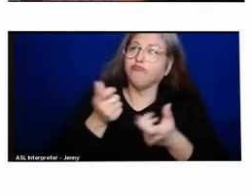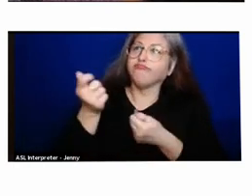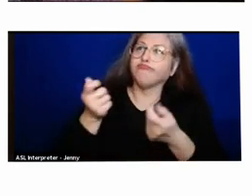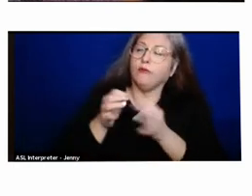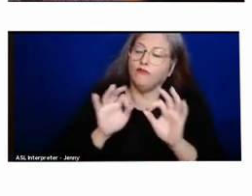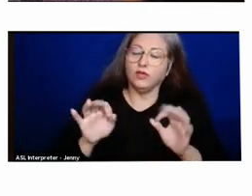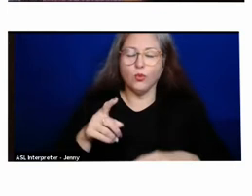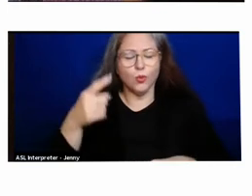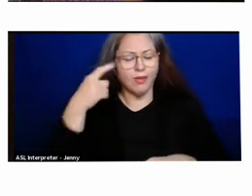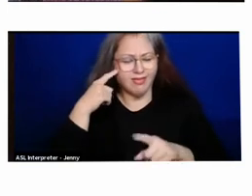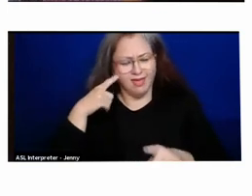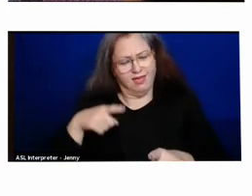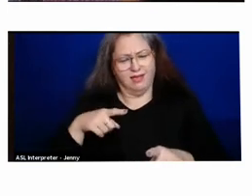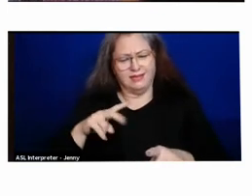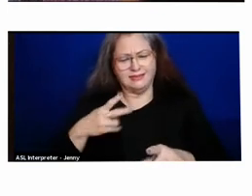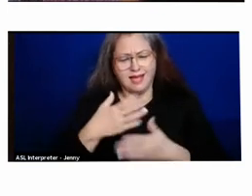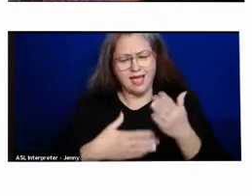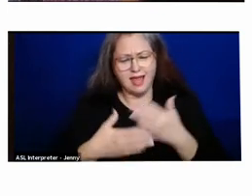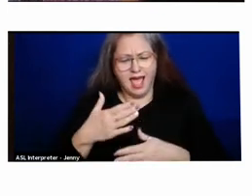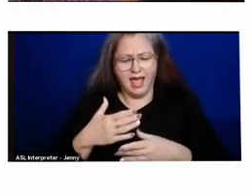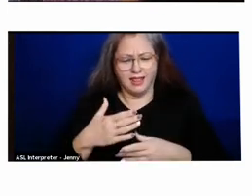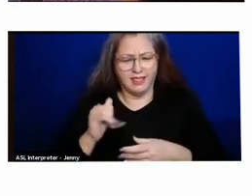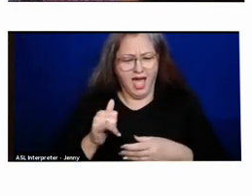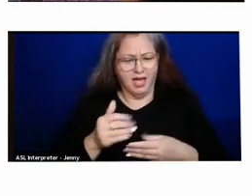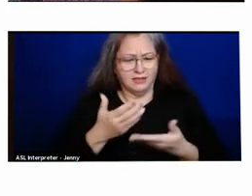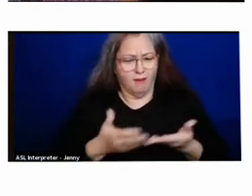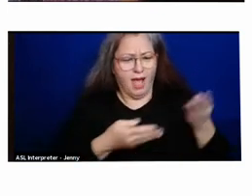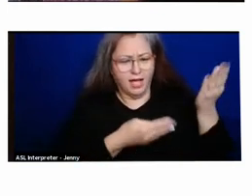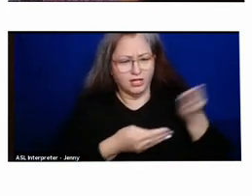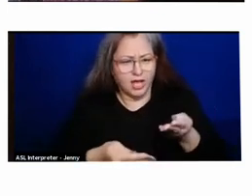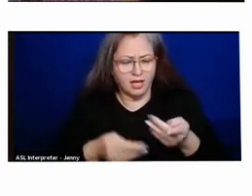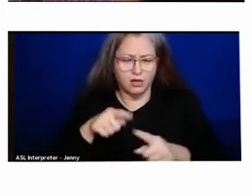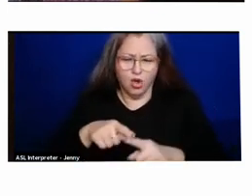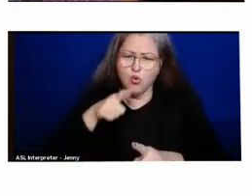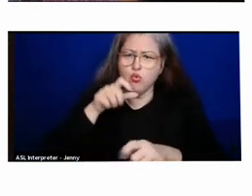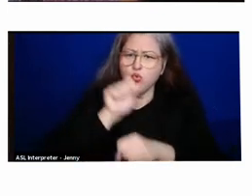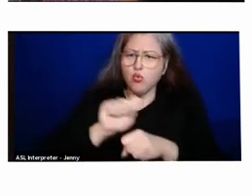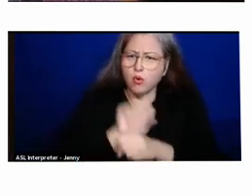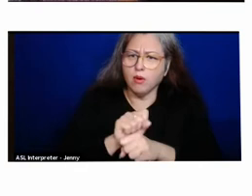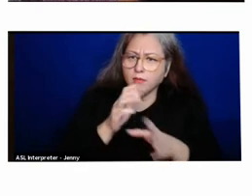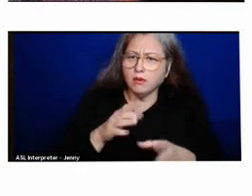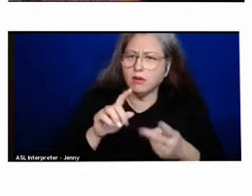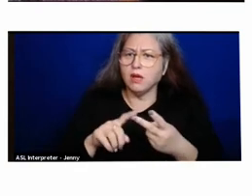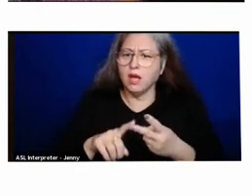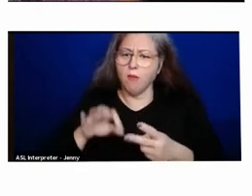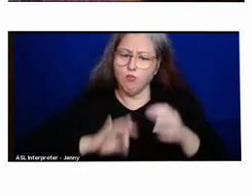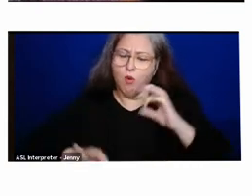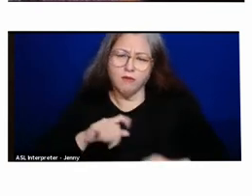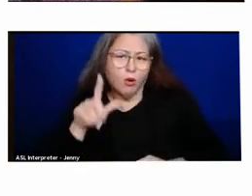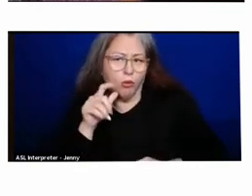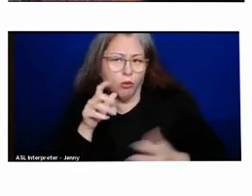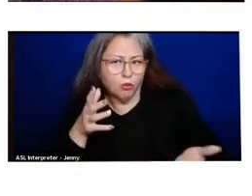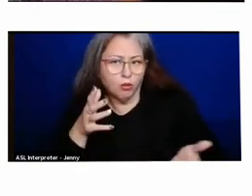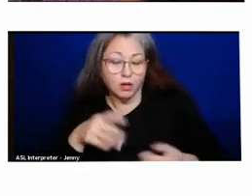of secondhand as a supply chain. Who is performing the labor within the secondhand economy and who is profiting from it? According